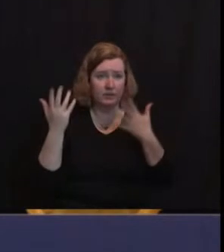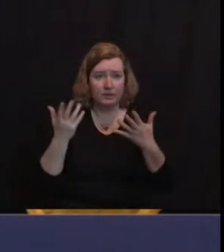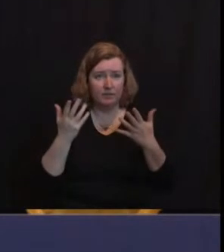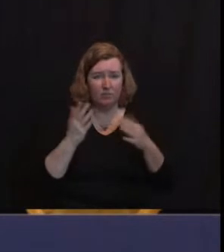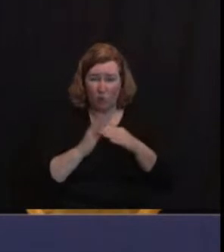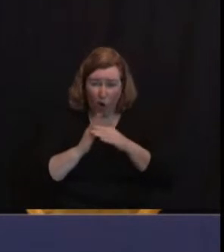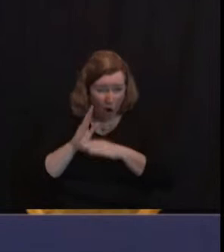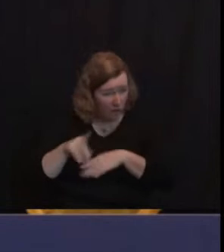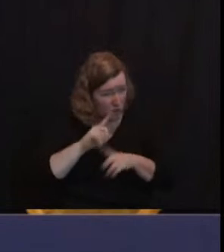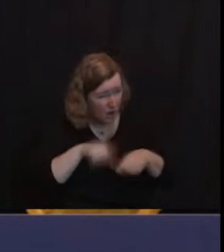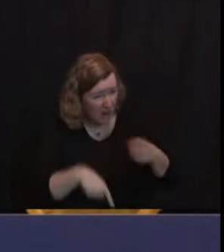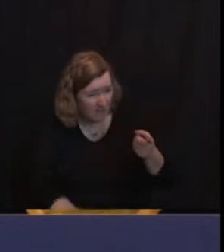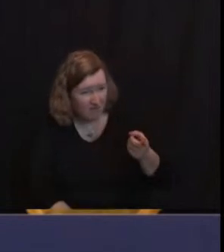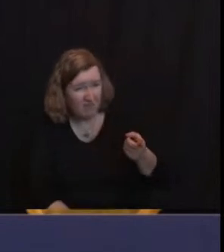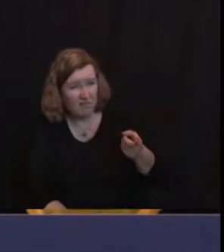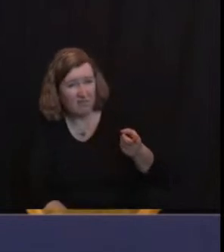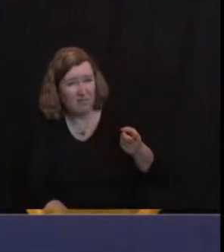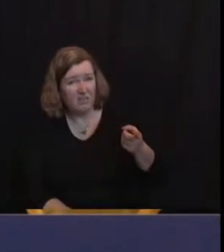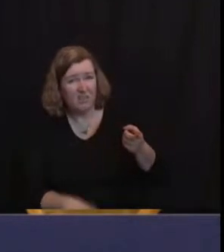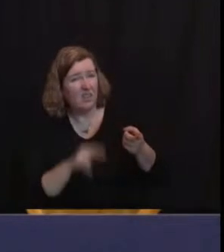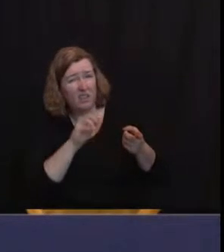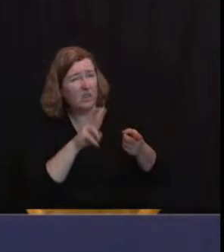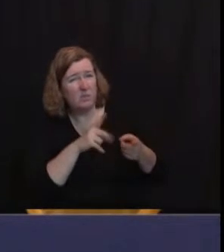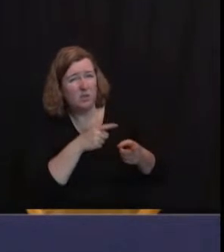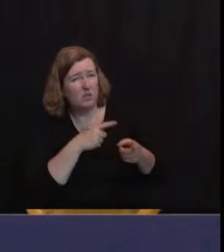This thing had epic consequences.